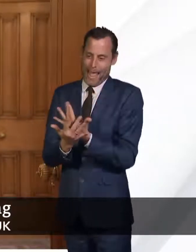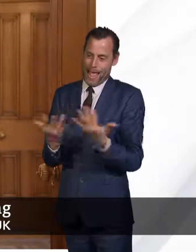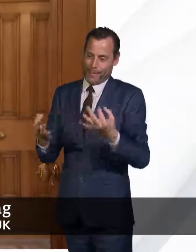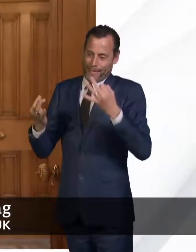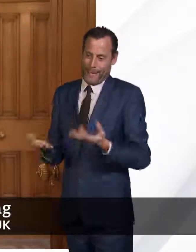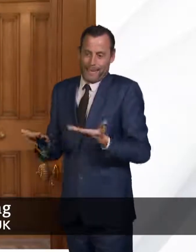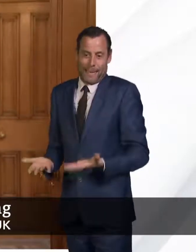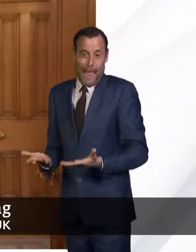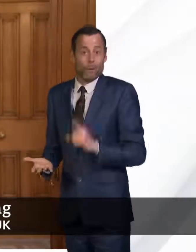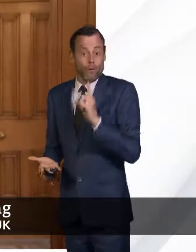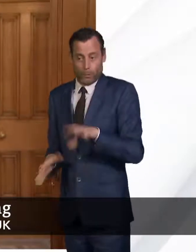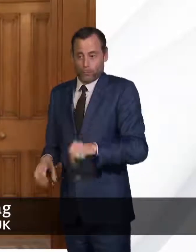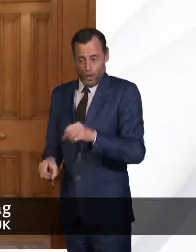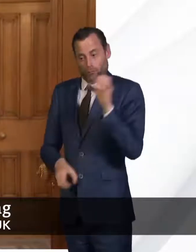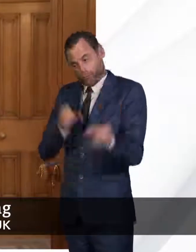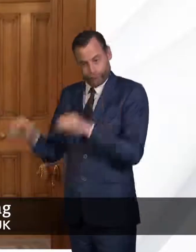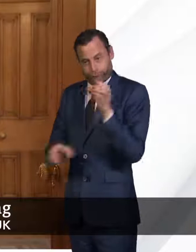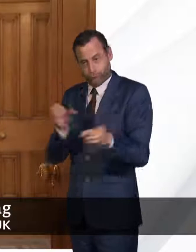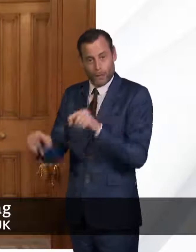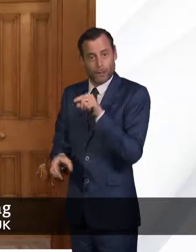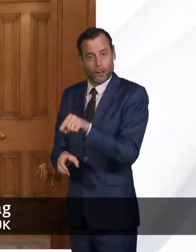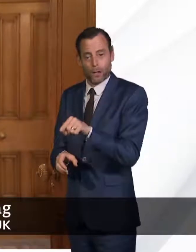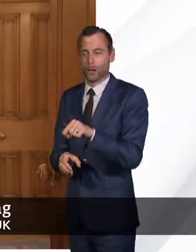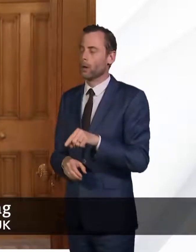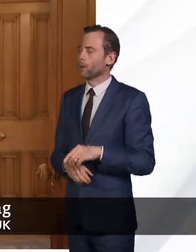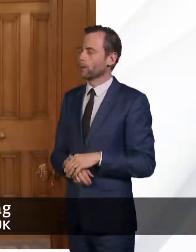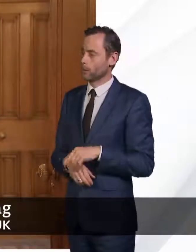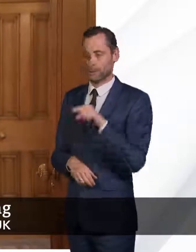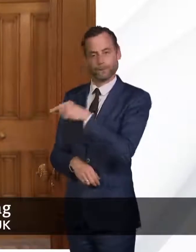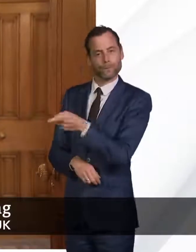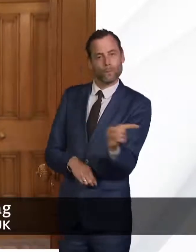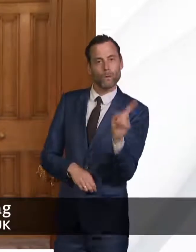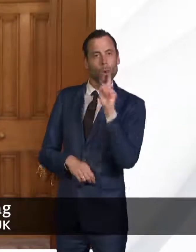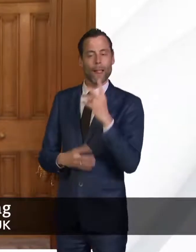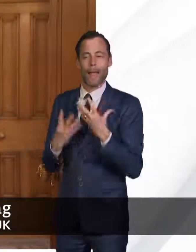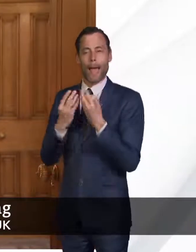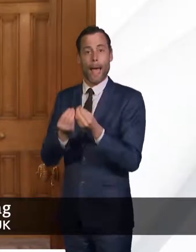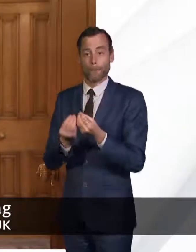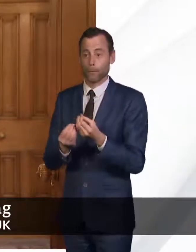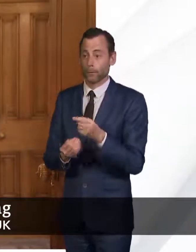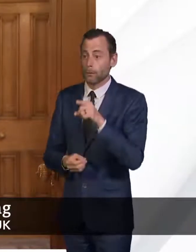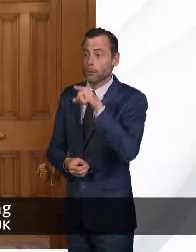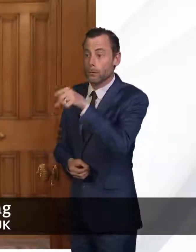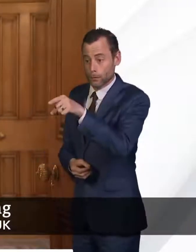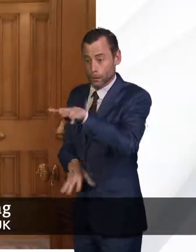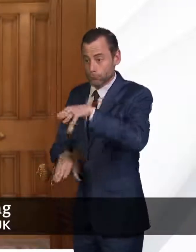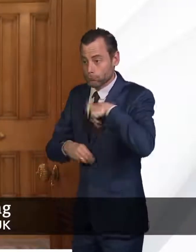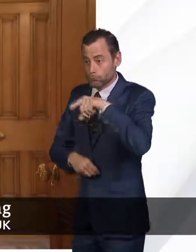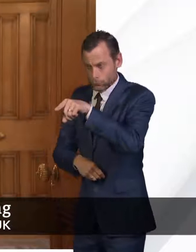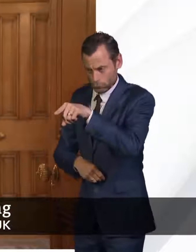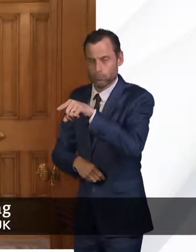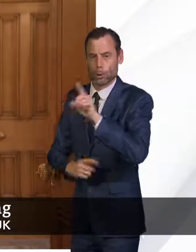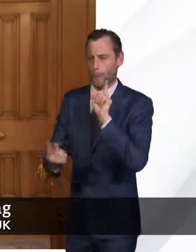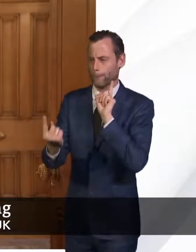have the contact tracers who will help when we find a positive test to work out who they've been in contact